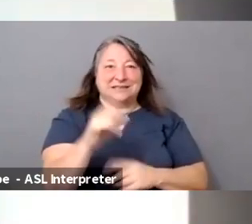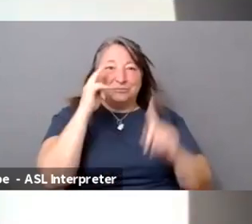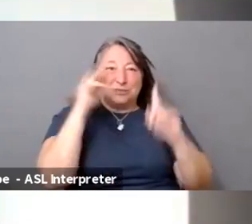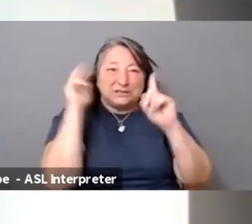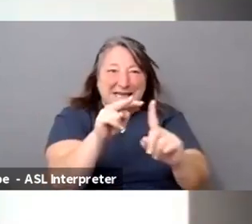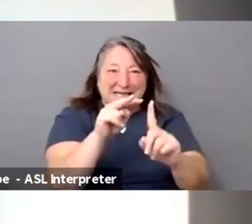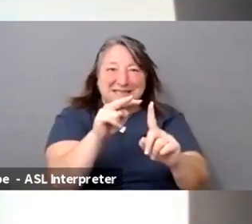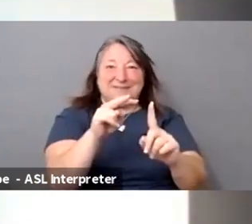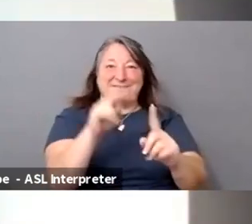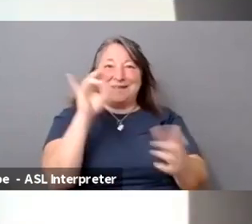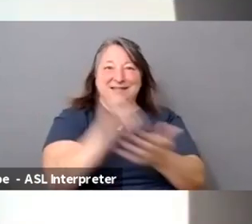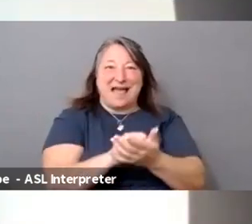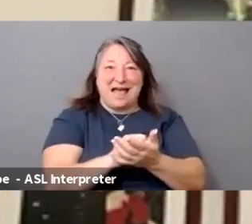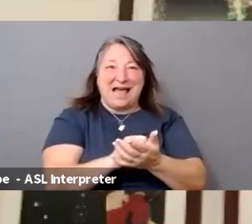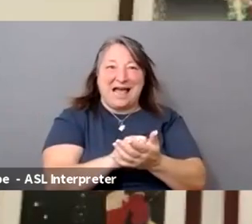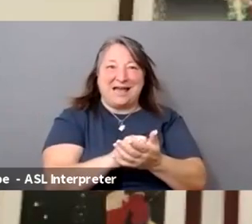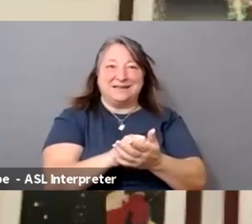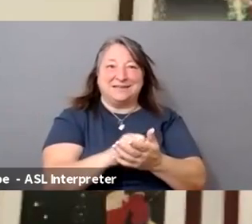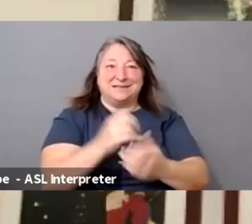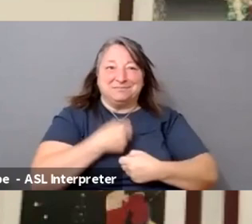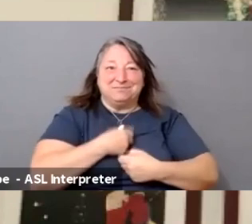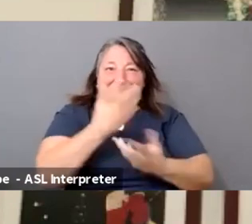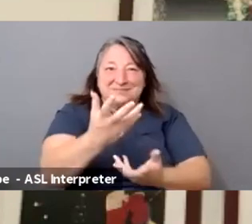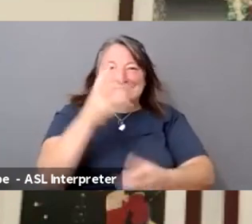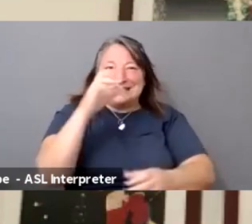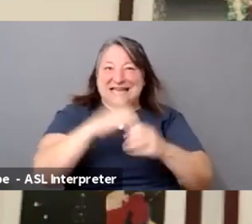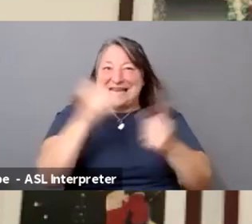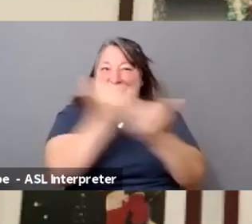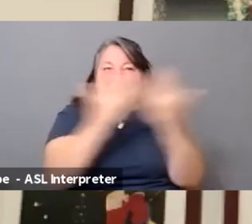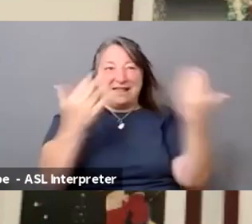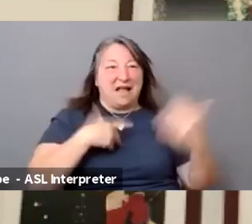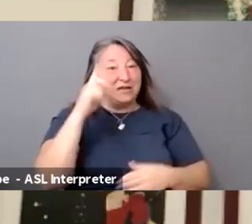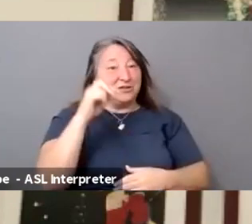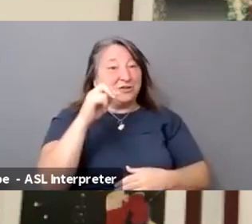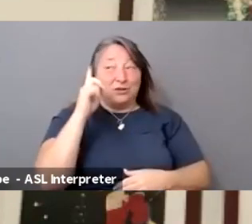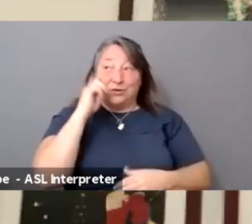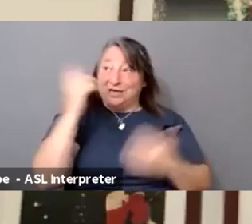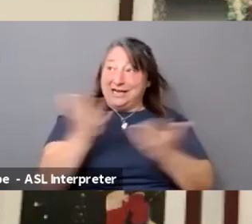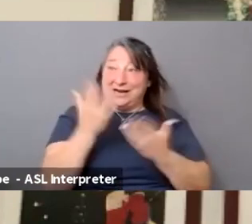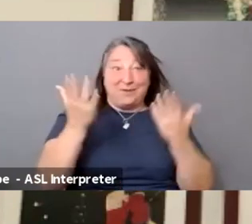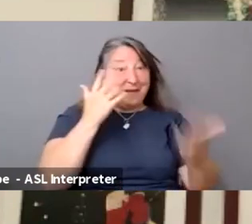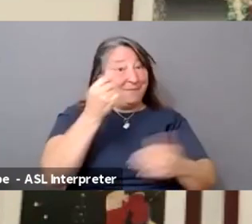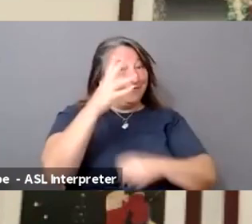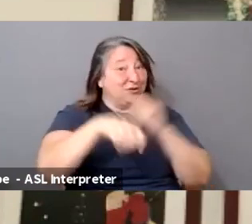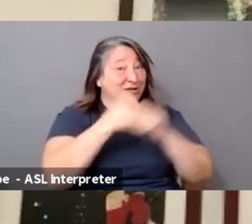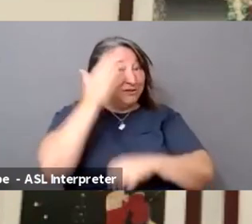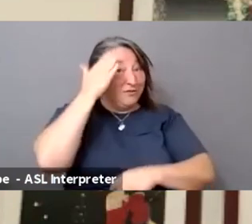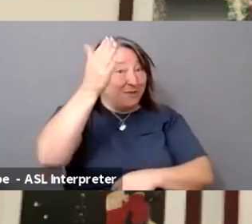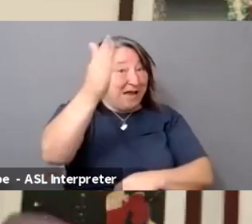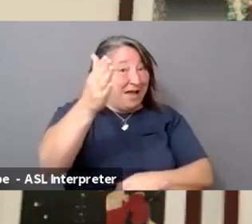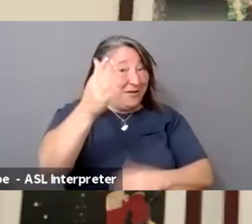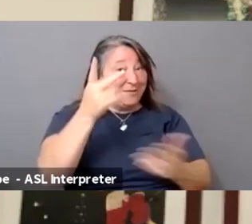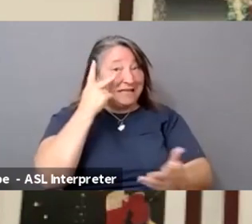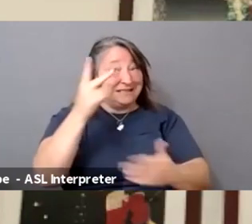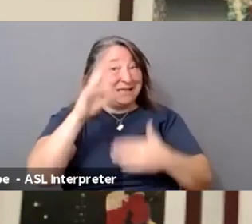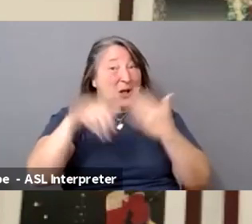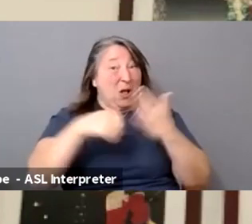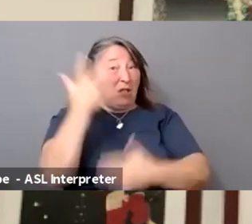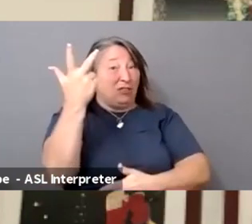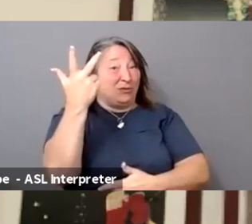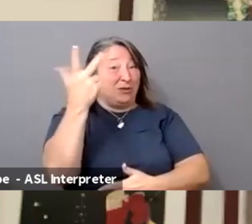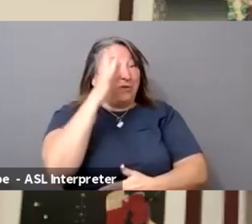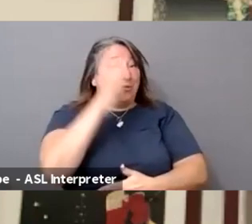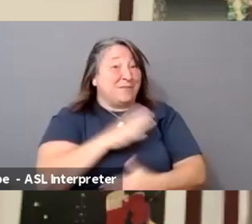do. Well, you heard it here, folks. Hopefully a few years from now, we may see all of these three women